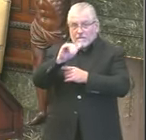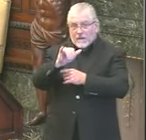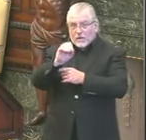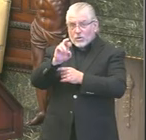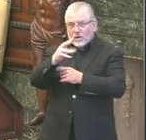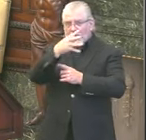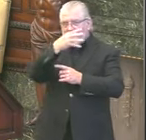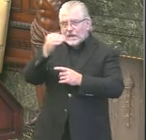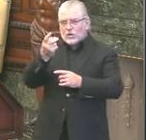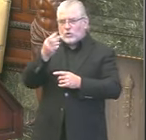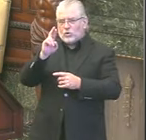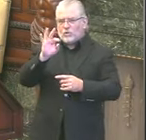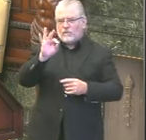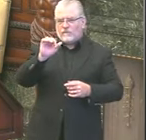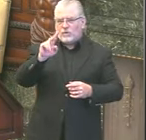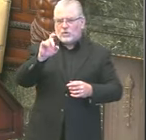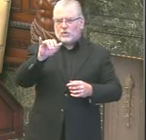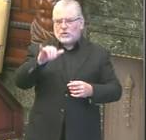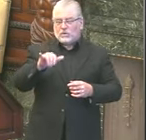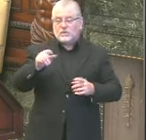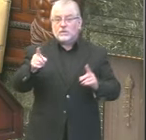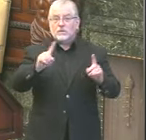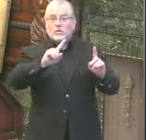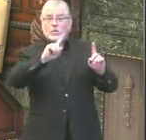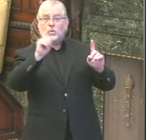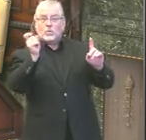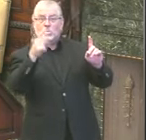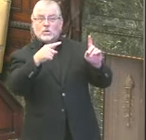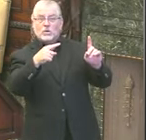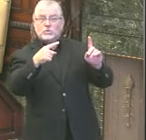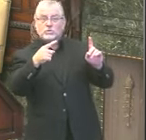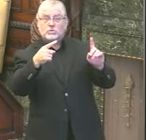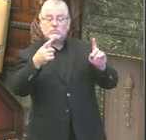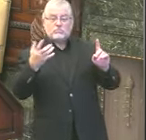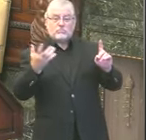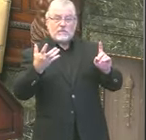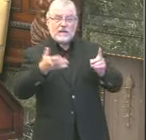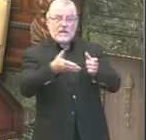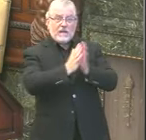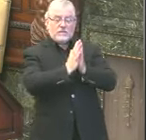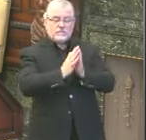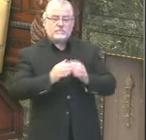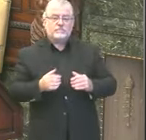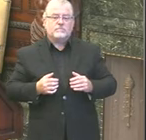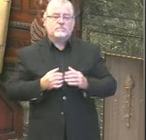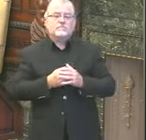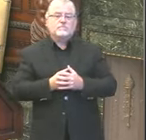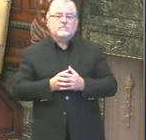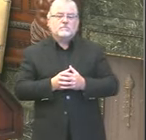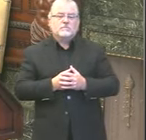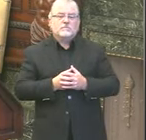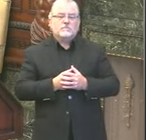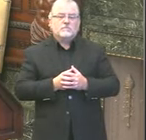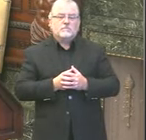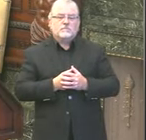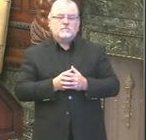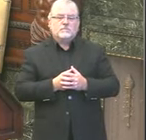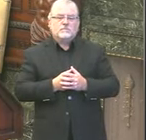Picking up on what Mitch asked just now, there's a drastic reduction in the cases in the city for the